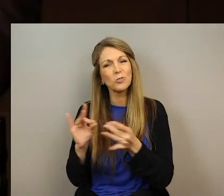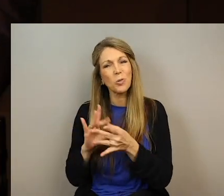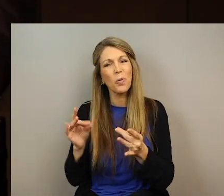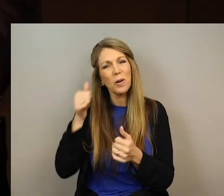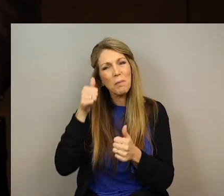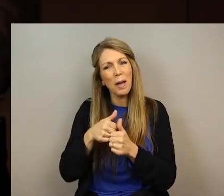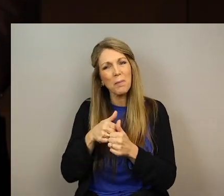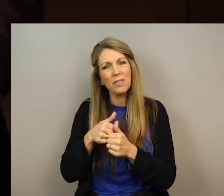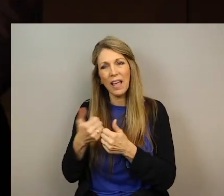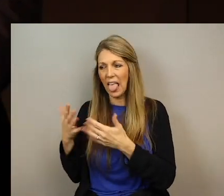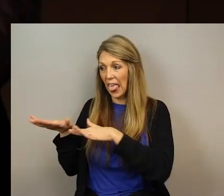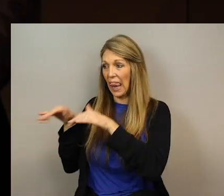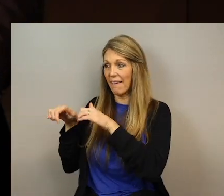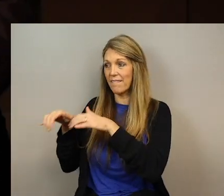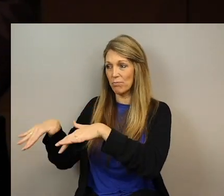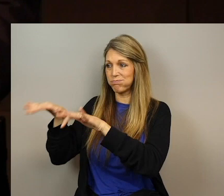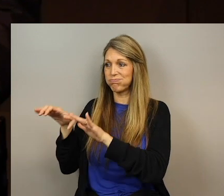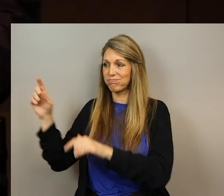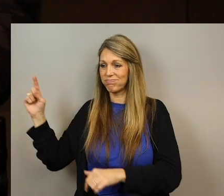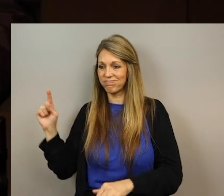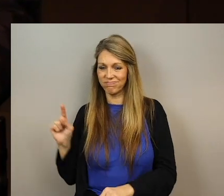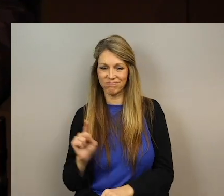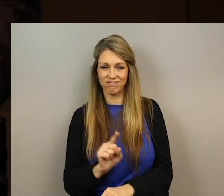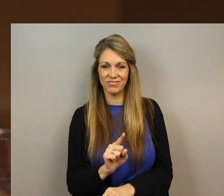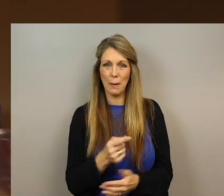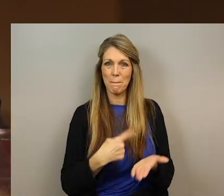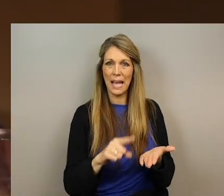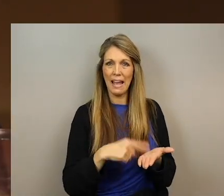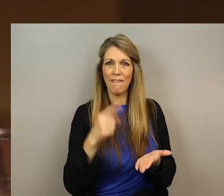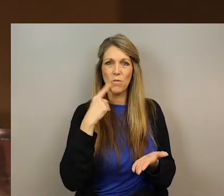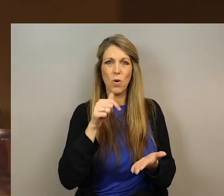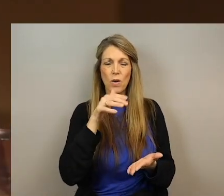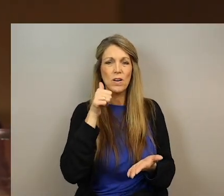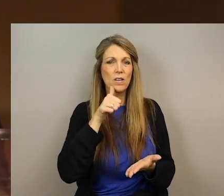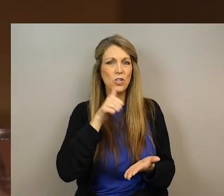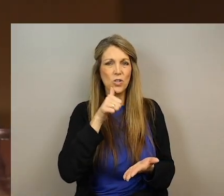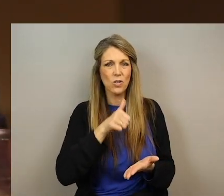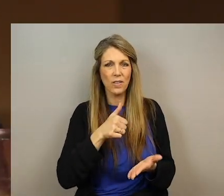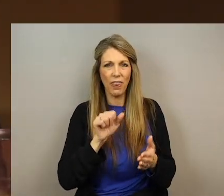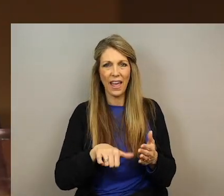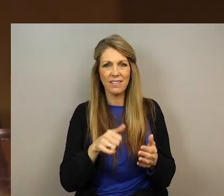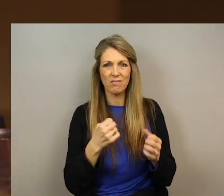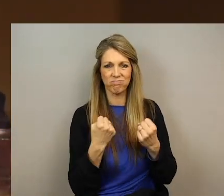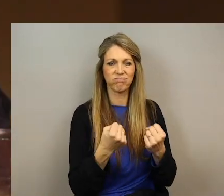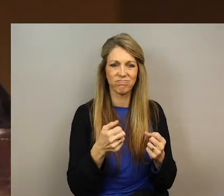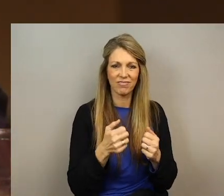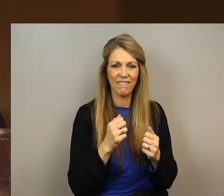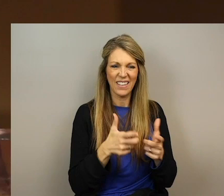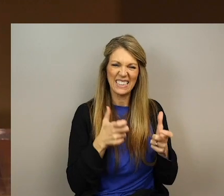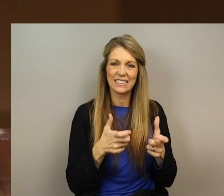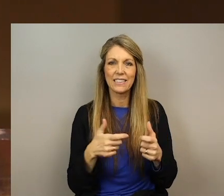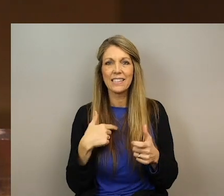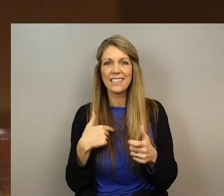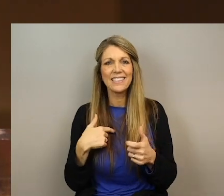of the bench in order to pay the price for the young lady who was caught speeding, that's exactly what God did for you and I. He sent his own son